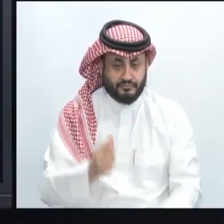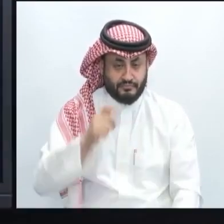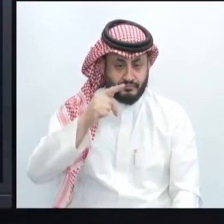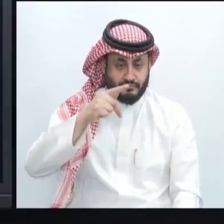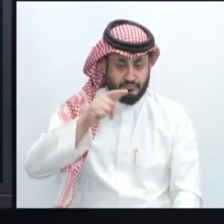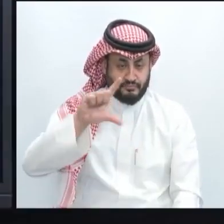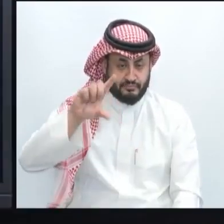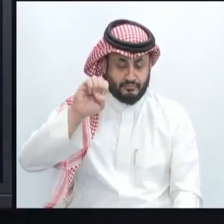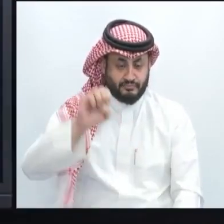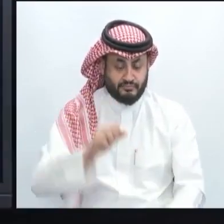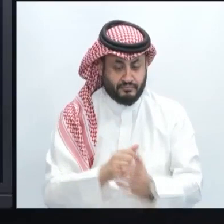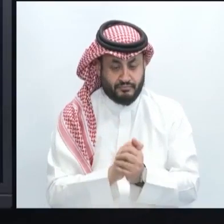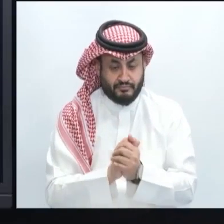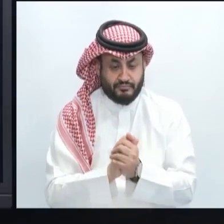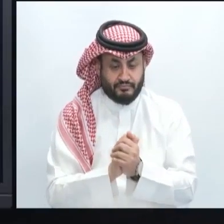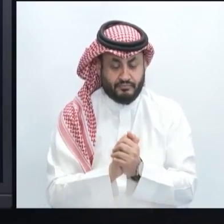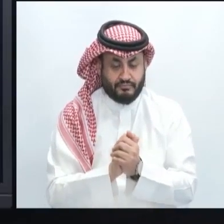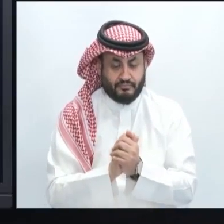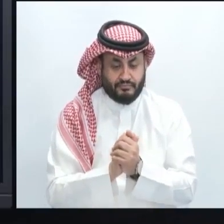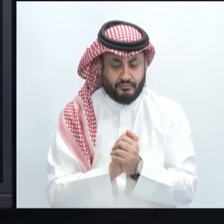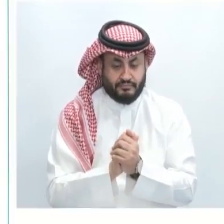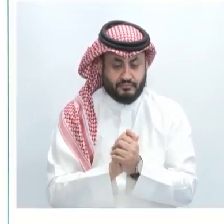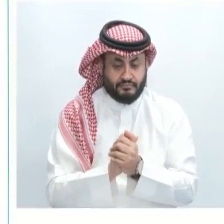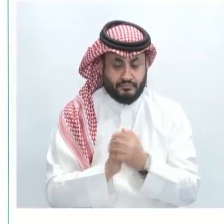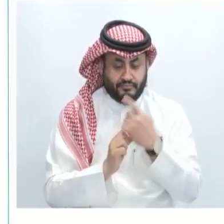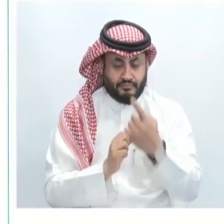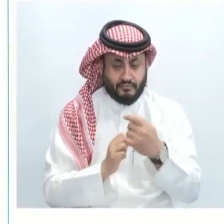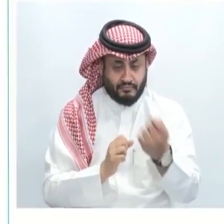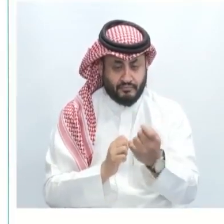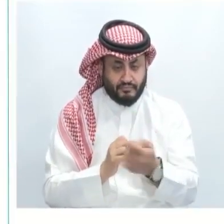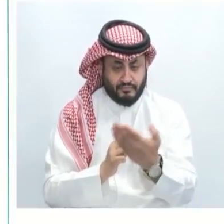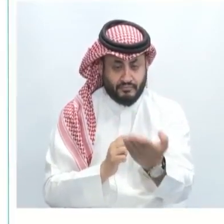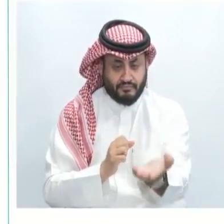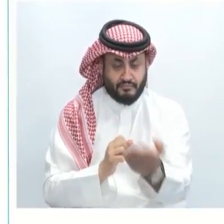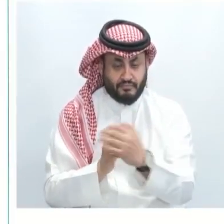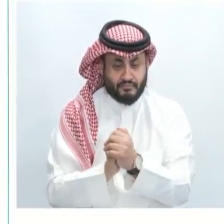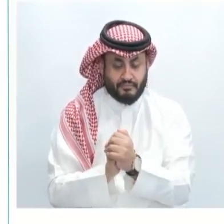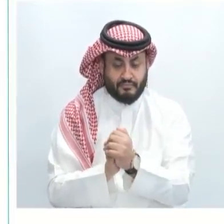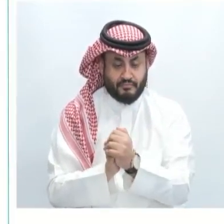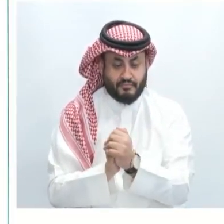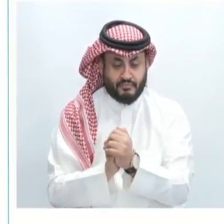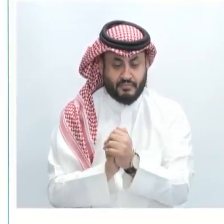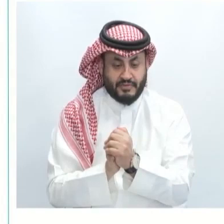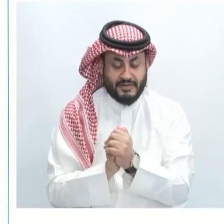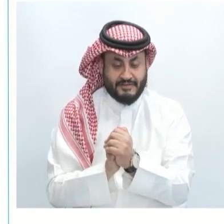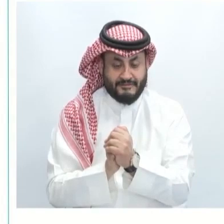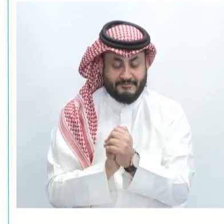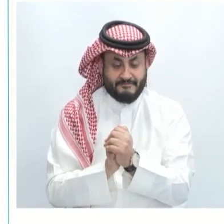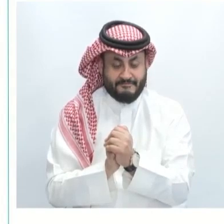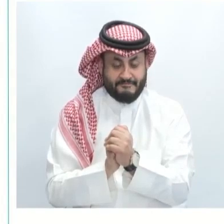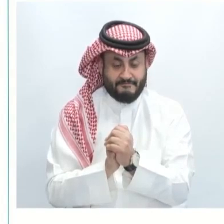apple. An apple. And this is how we write apple.